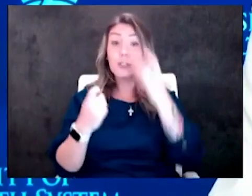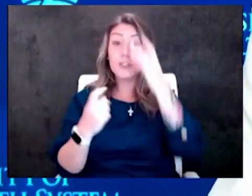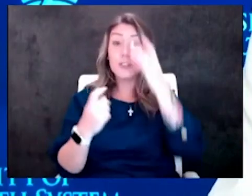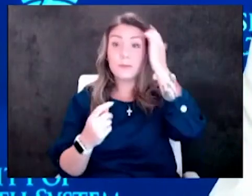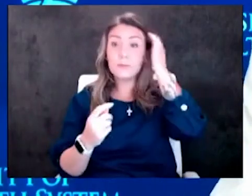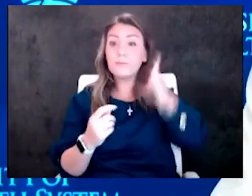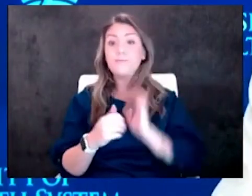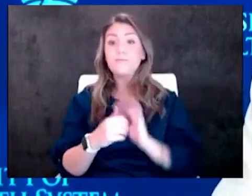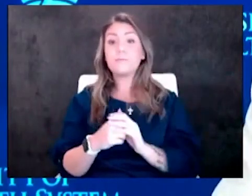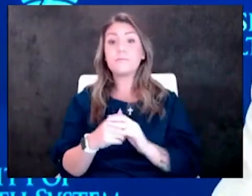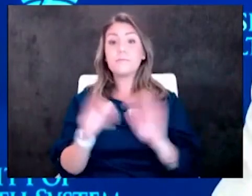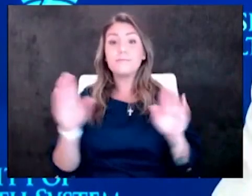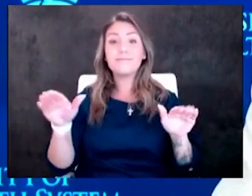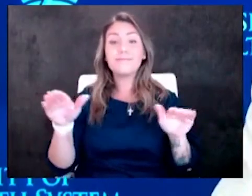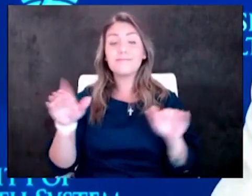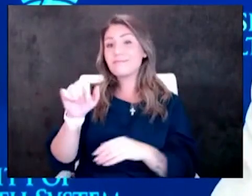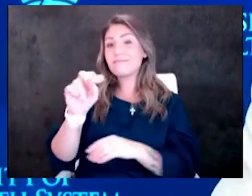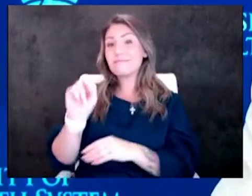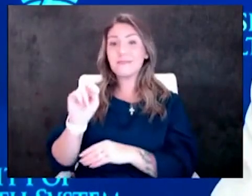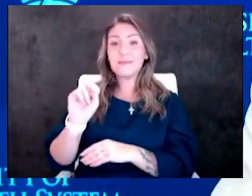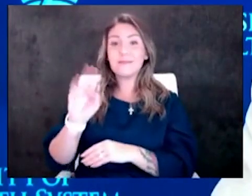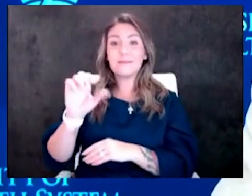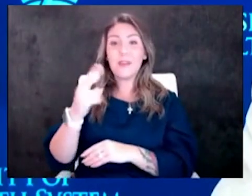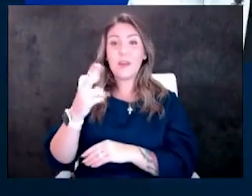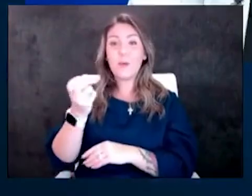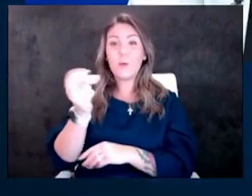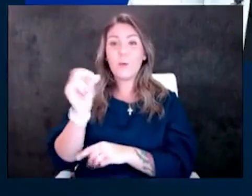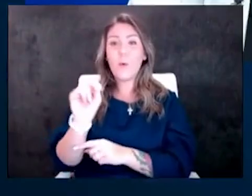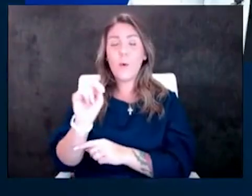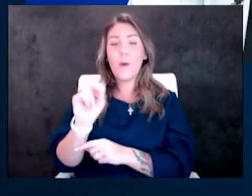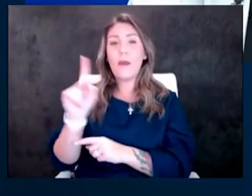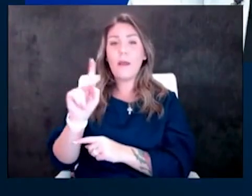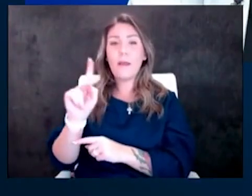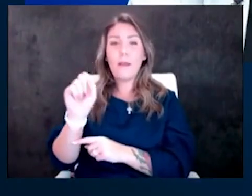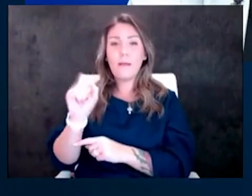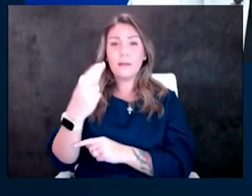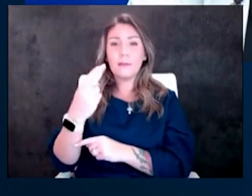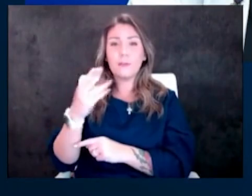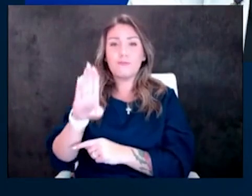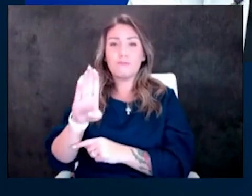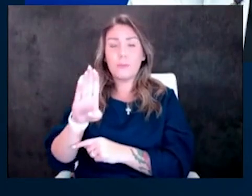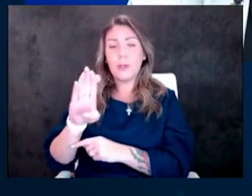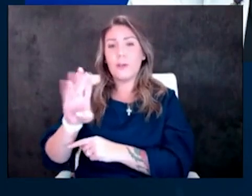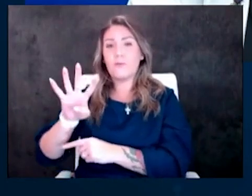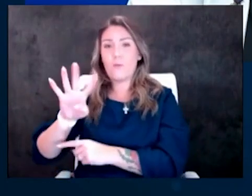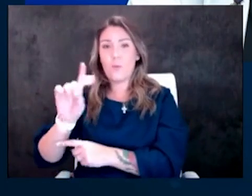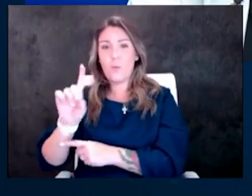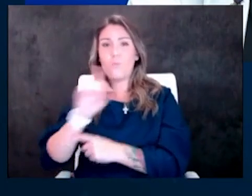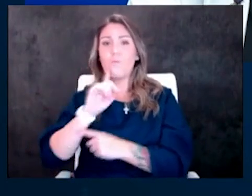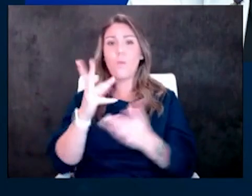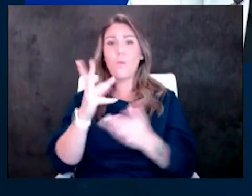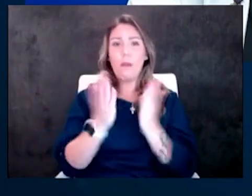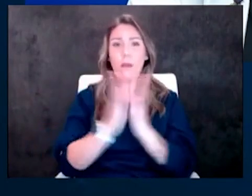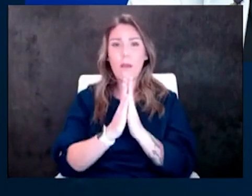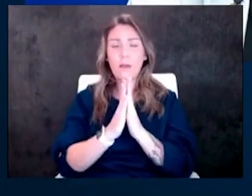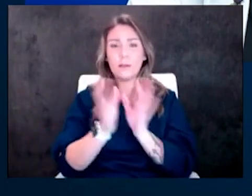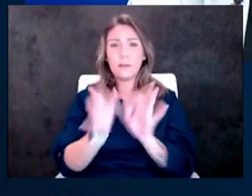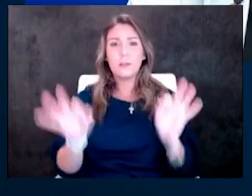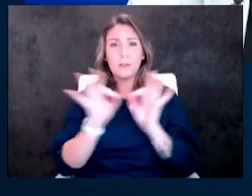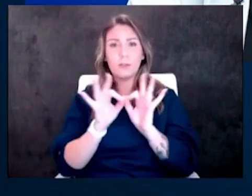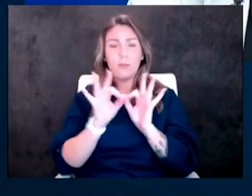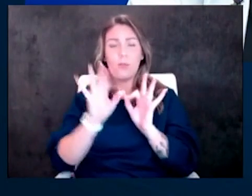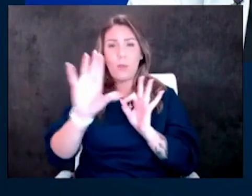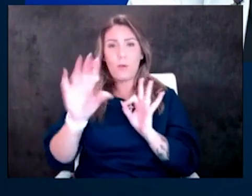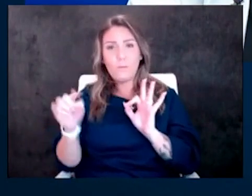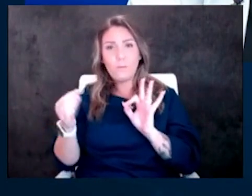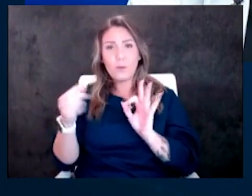Yeah, this is Dan Cohen at KSHB 41. I wanted to ask about the importance of getting people their first shot